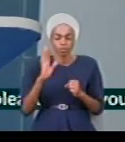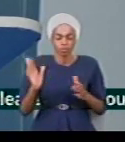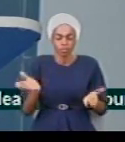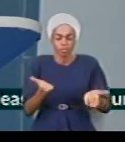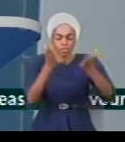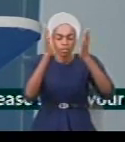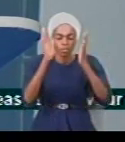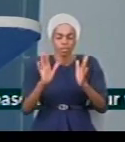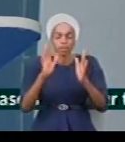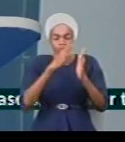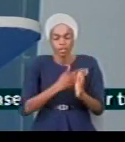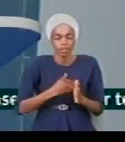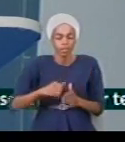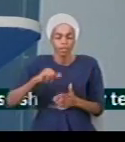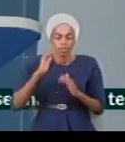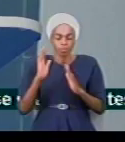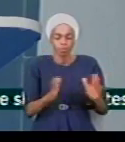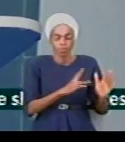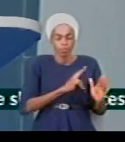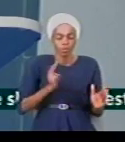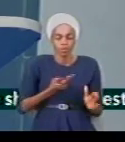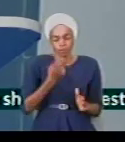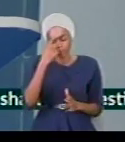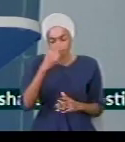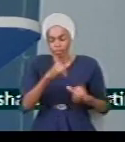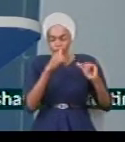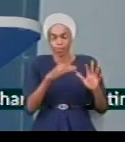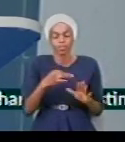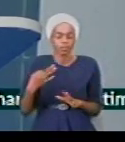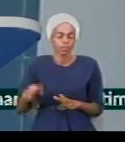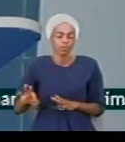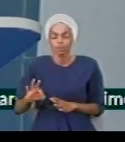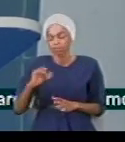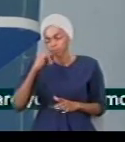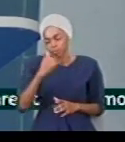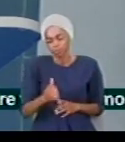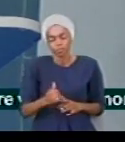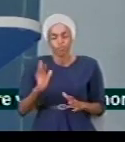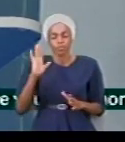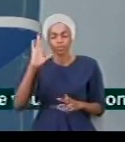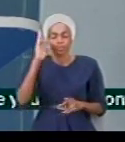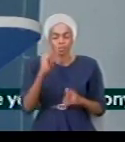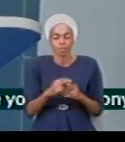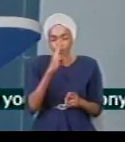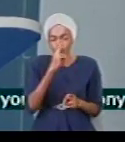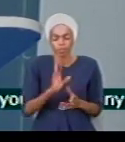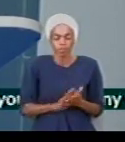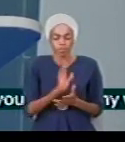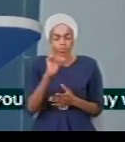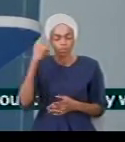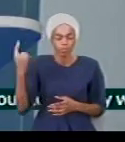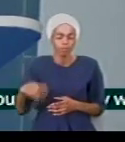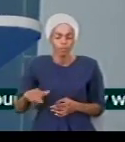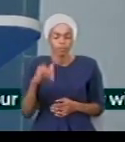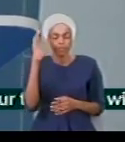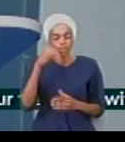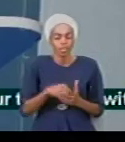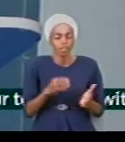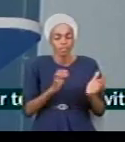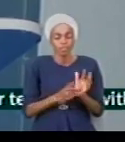be glorified forever. In Jesus' mighty name we